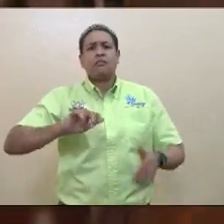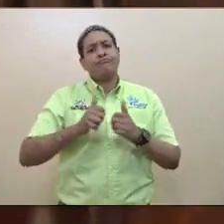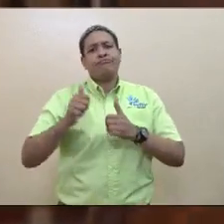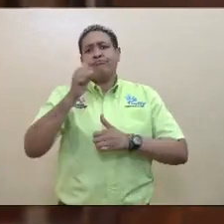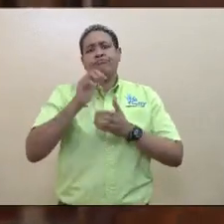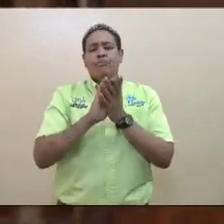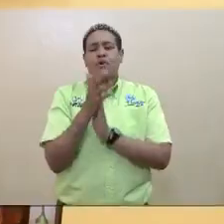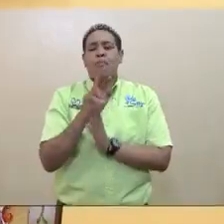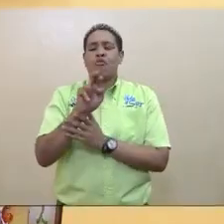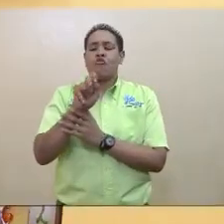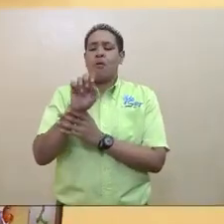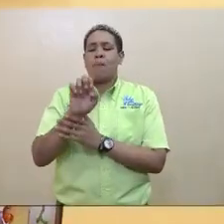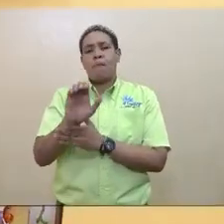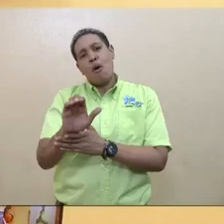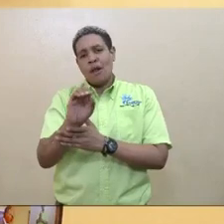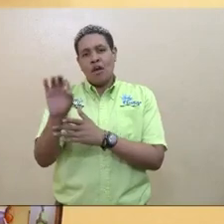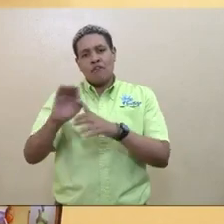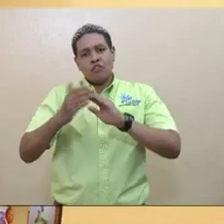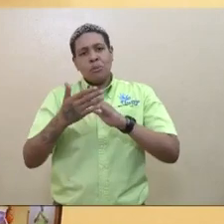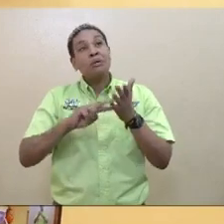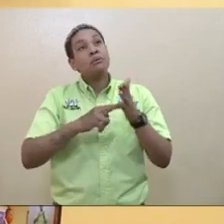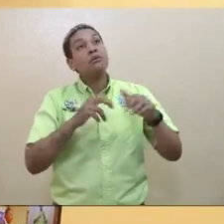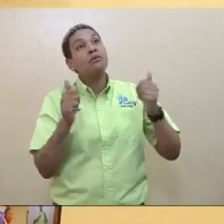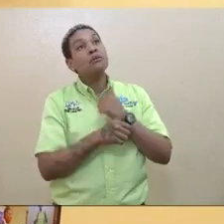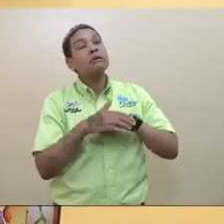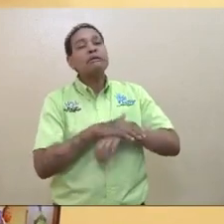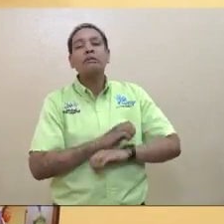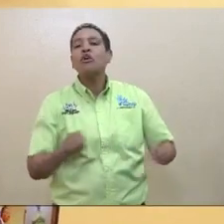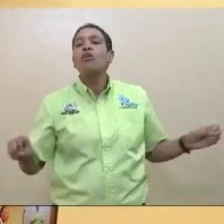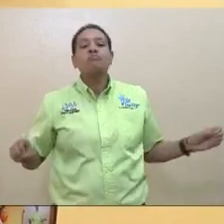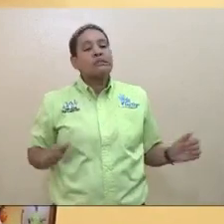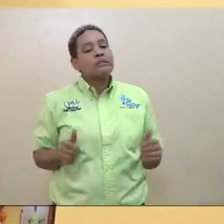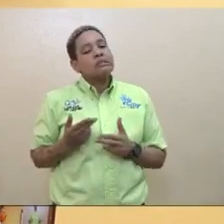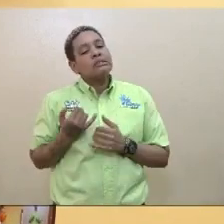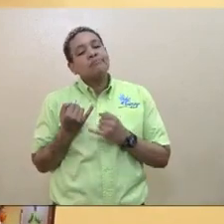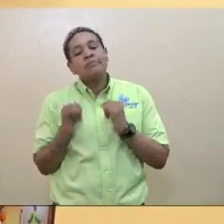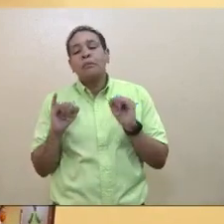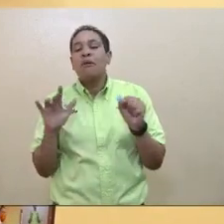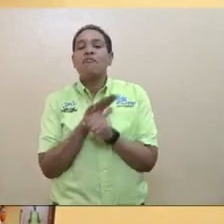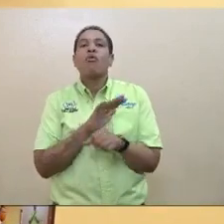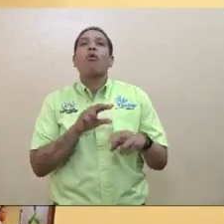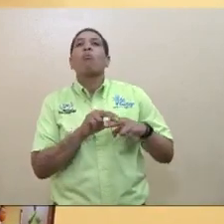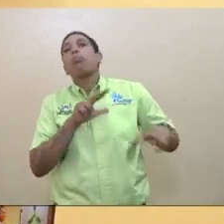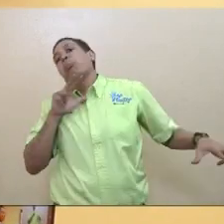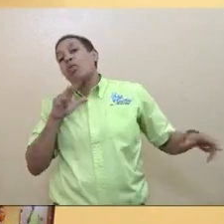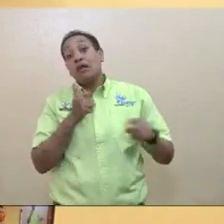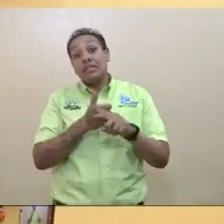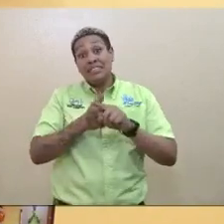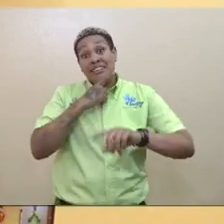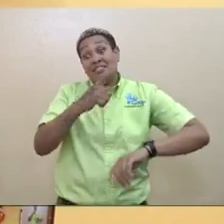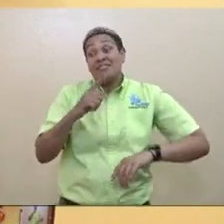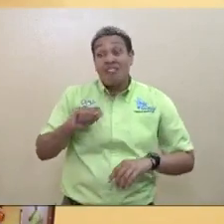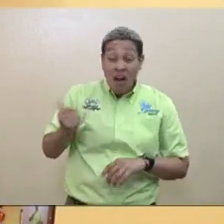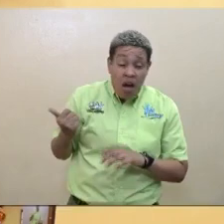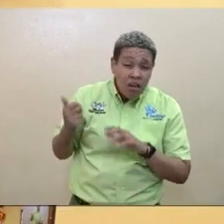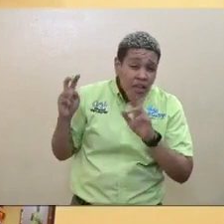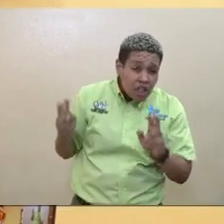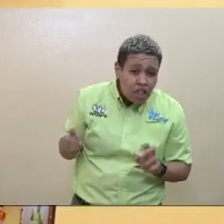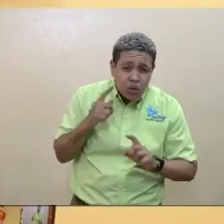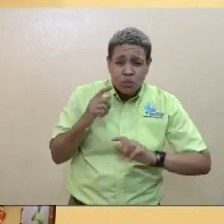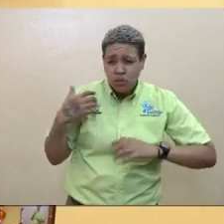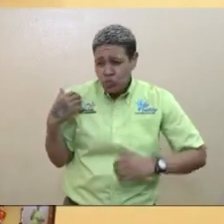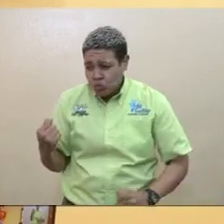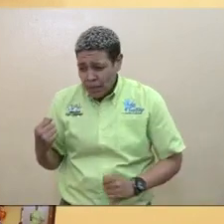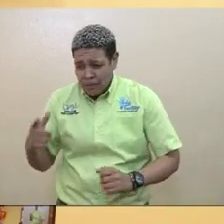There are other matters which, as we go along and we develop the institutional strength and capacity, we